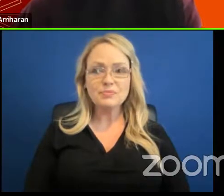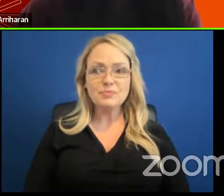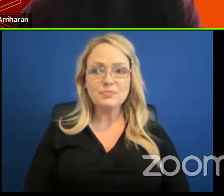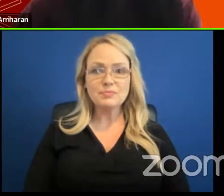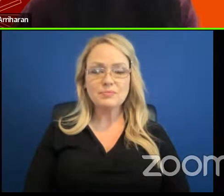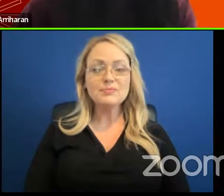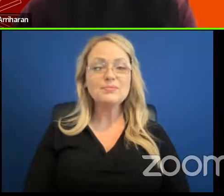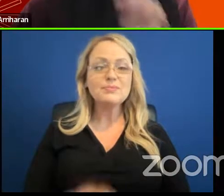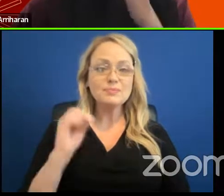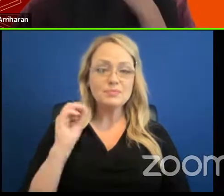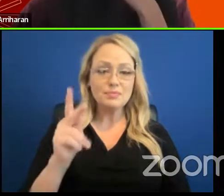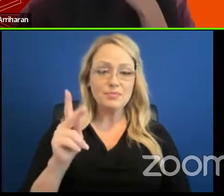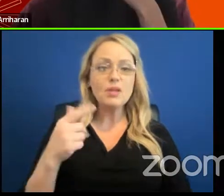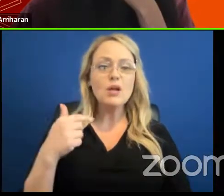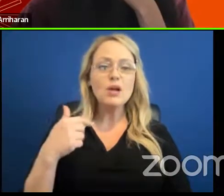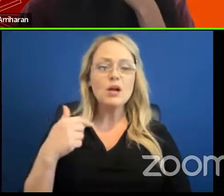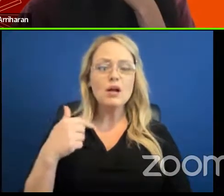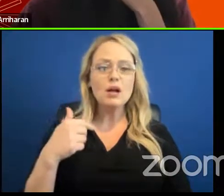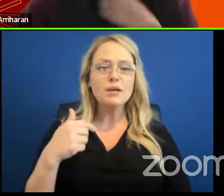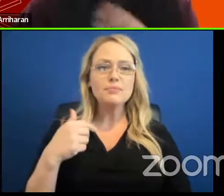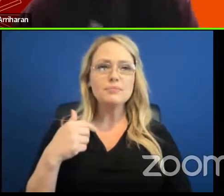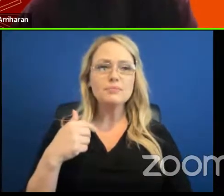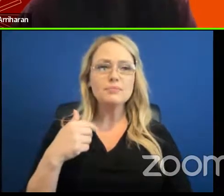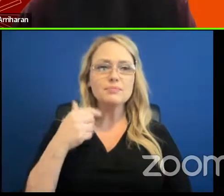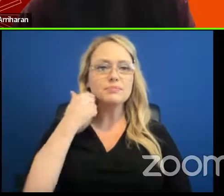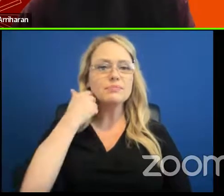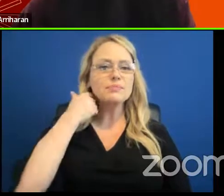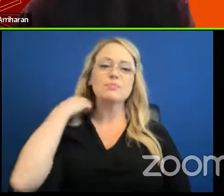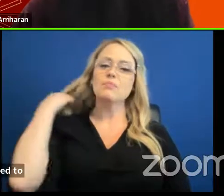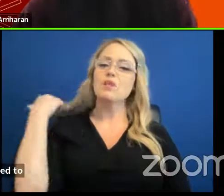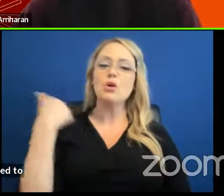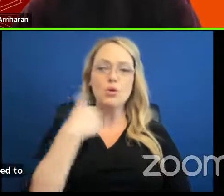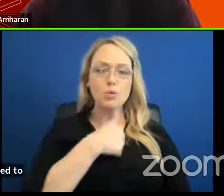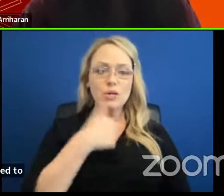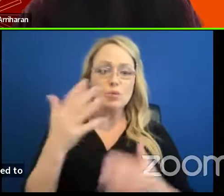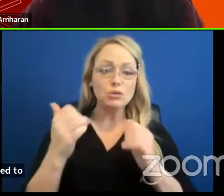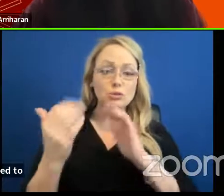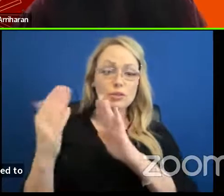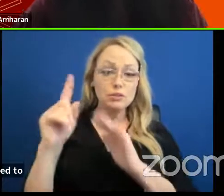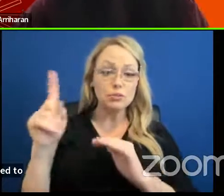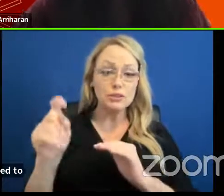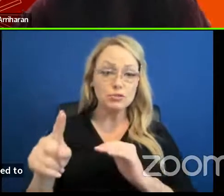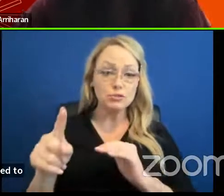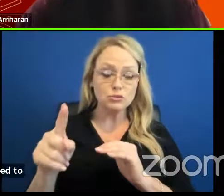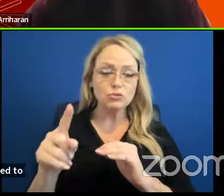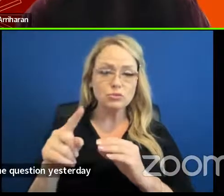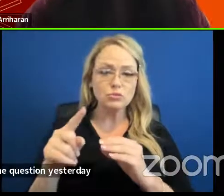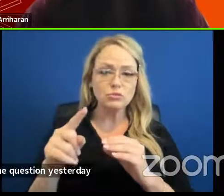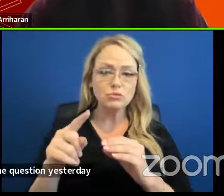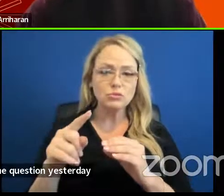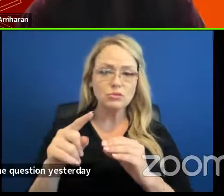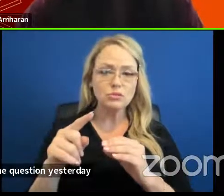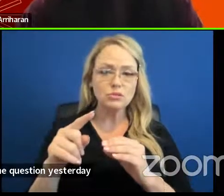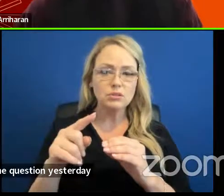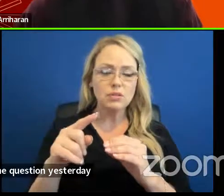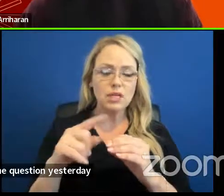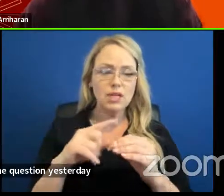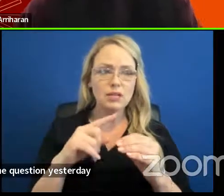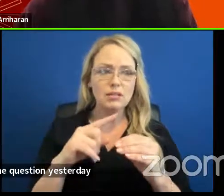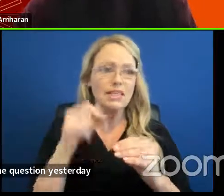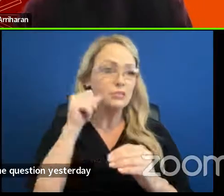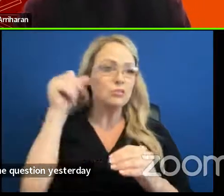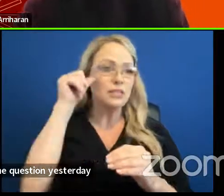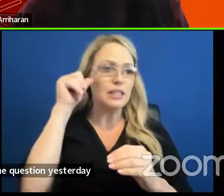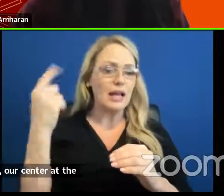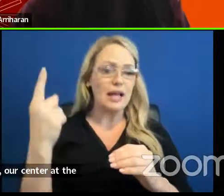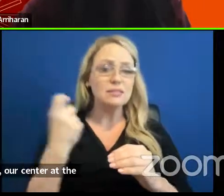And we actually wanted to address the question you asked earlier about what our center and college, our center